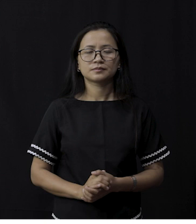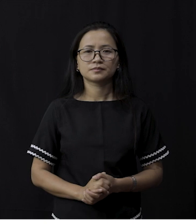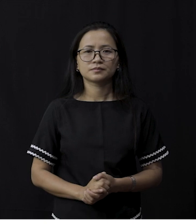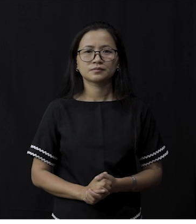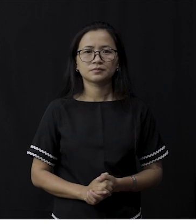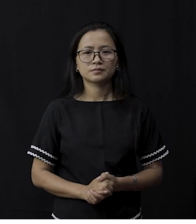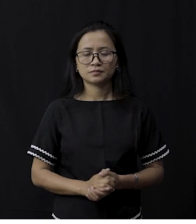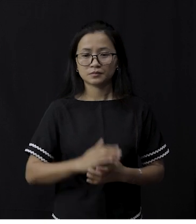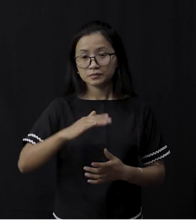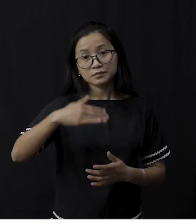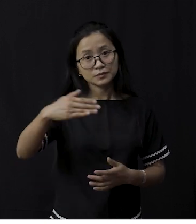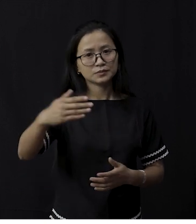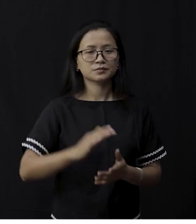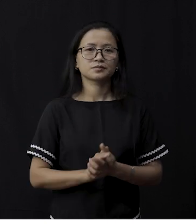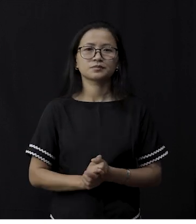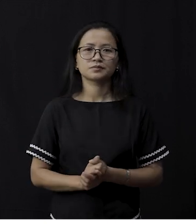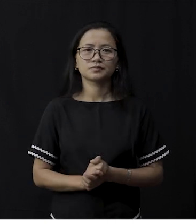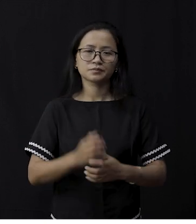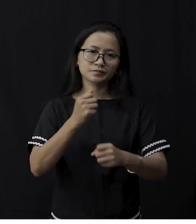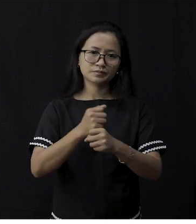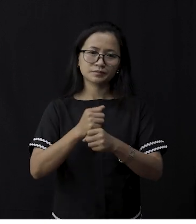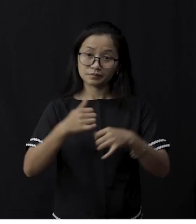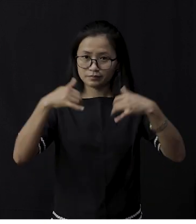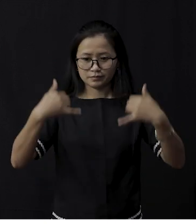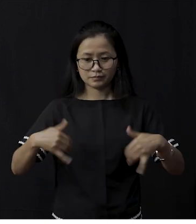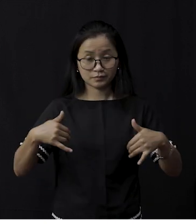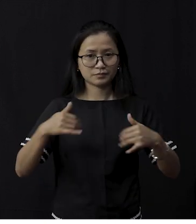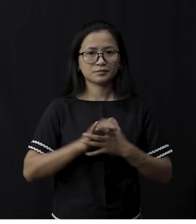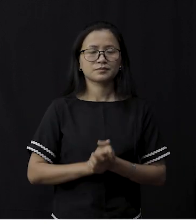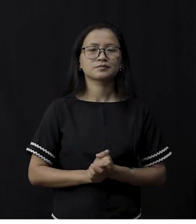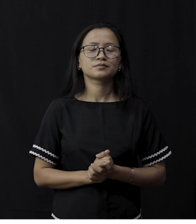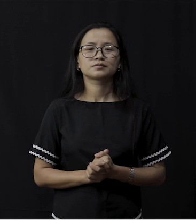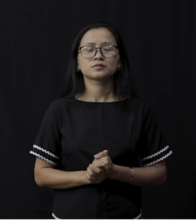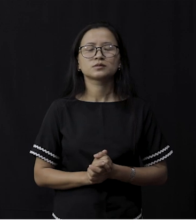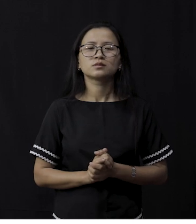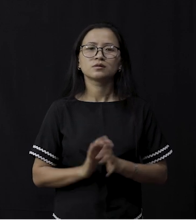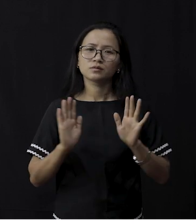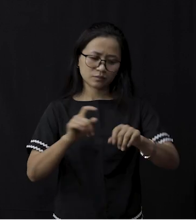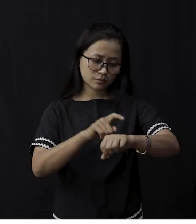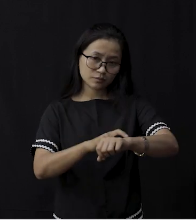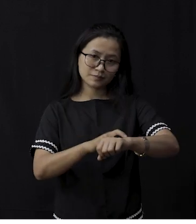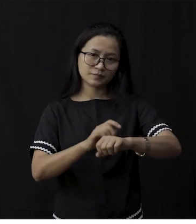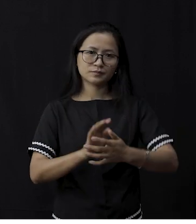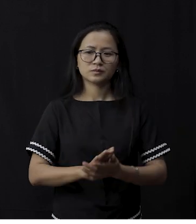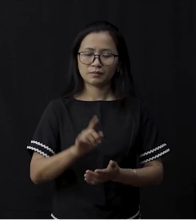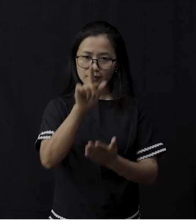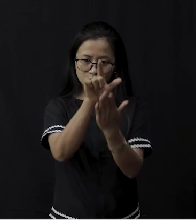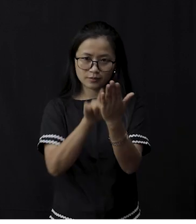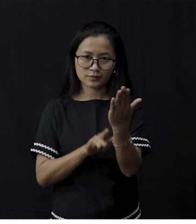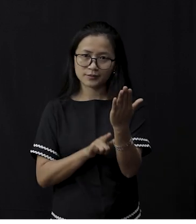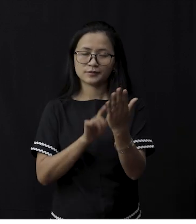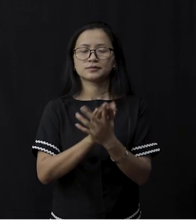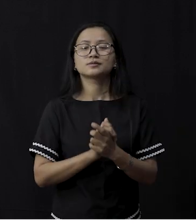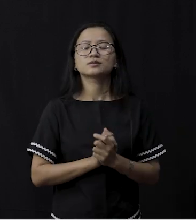Now let's go on to the next game. Remember, either if you have the time, just make a list